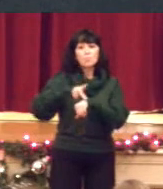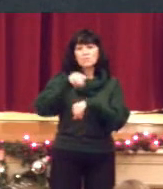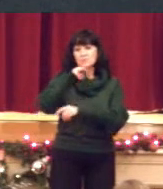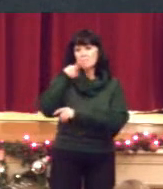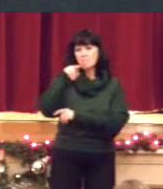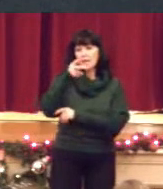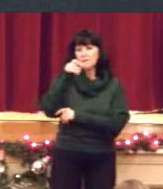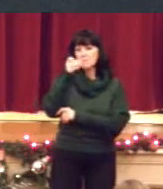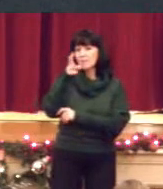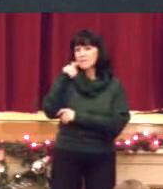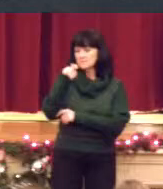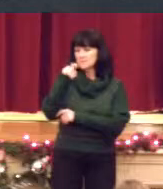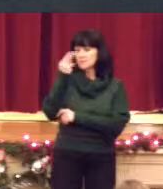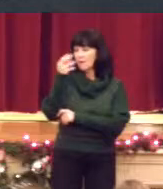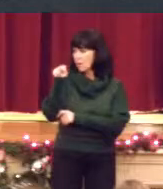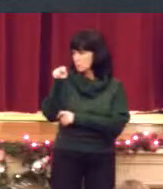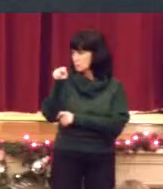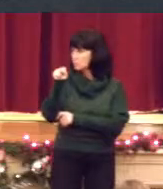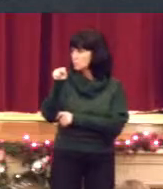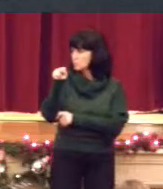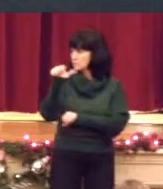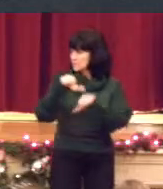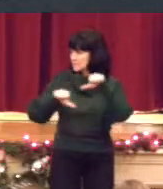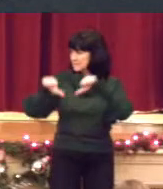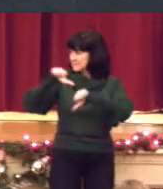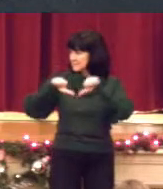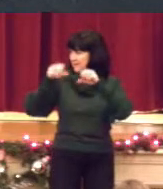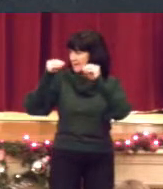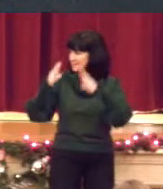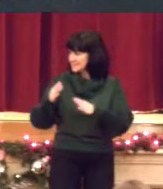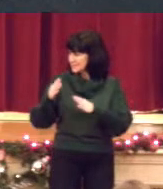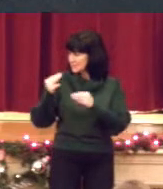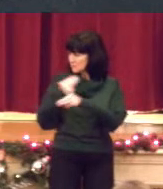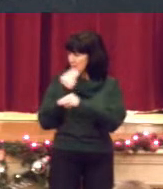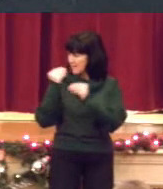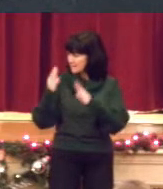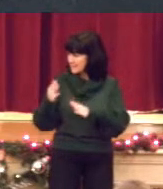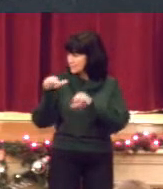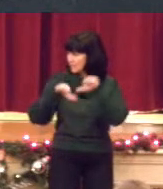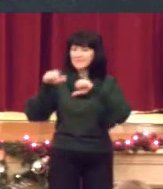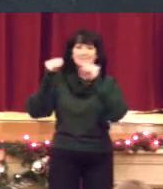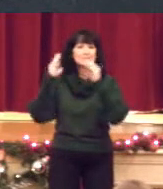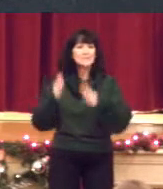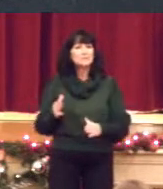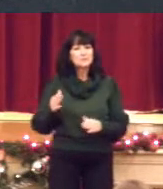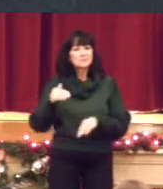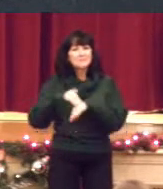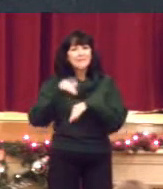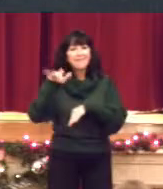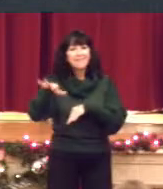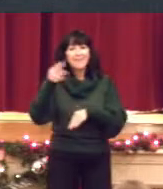and a science teacher, math teacher, science teacher at the high school. So, Jim?